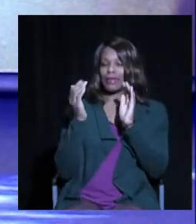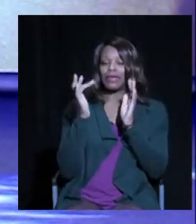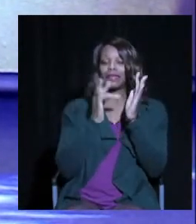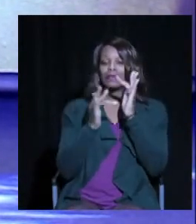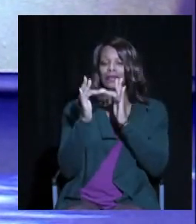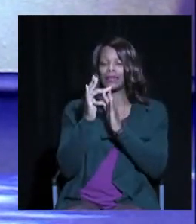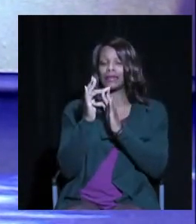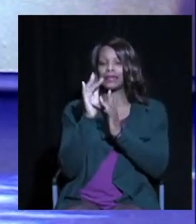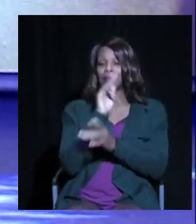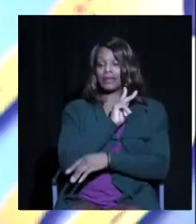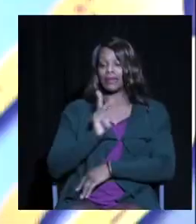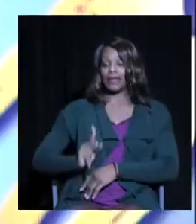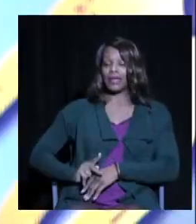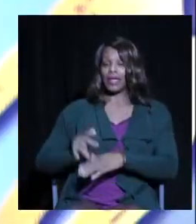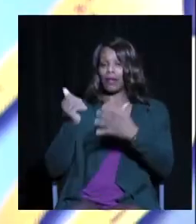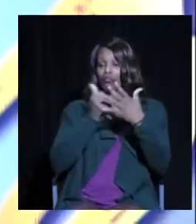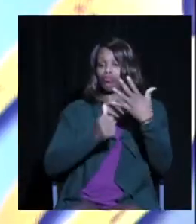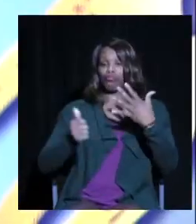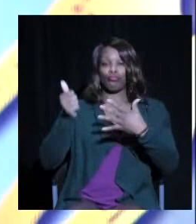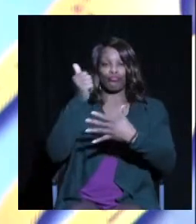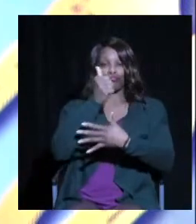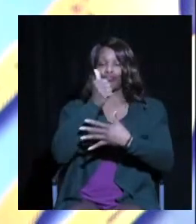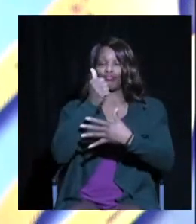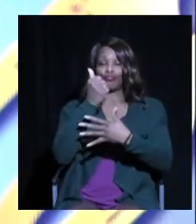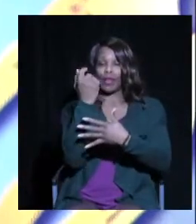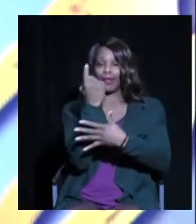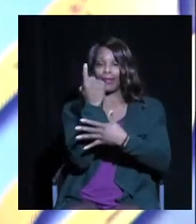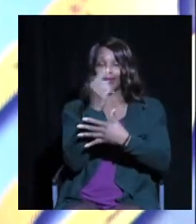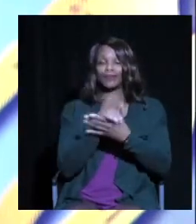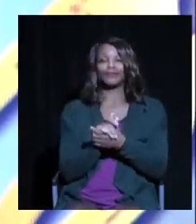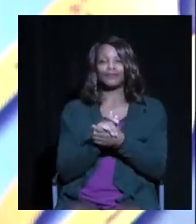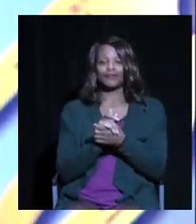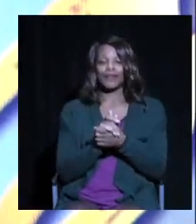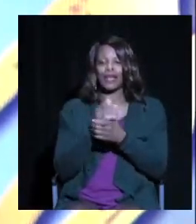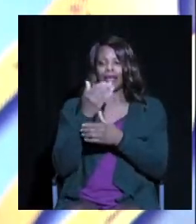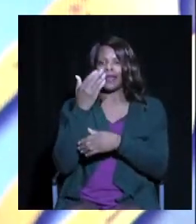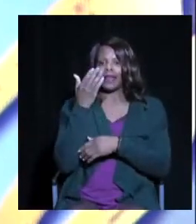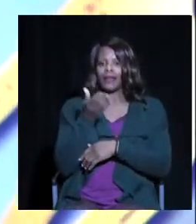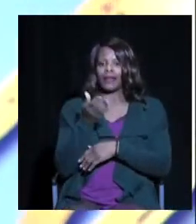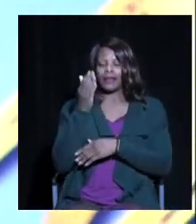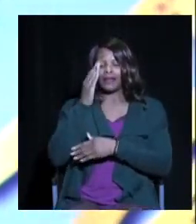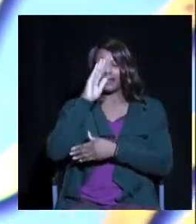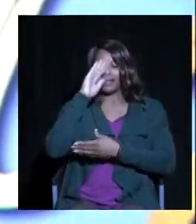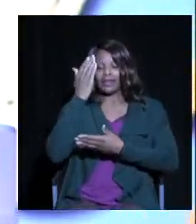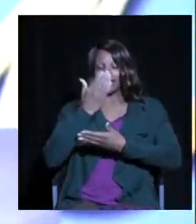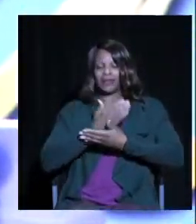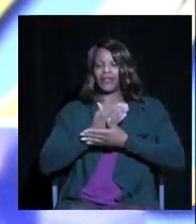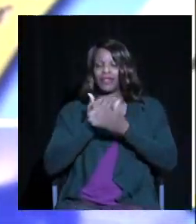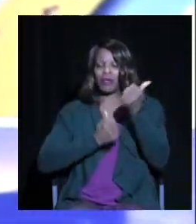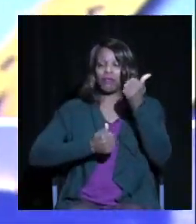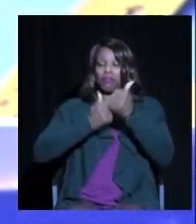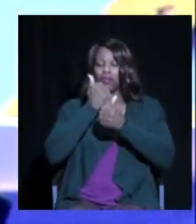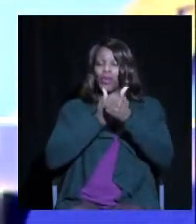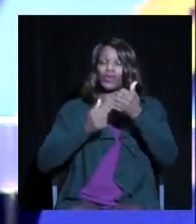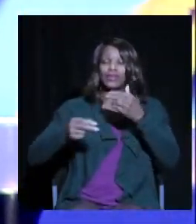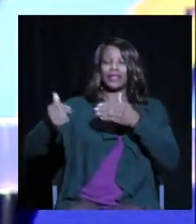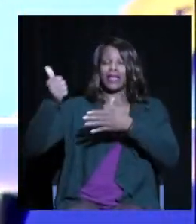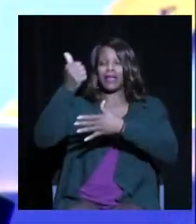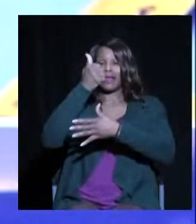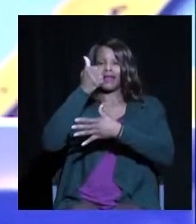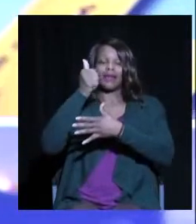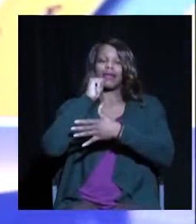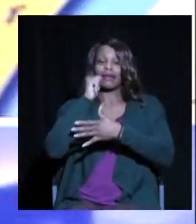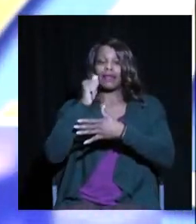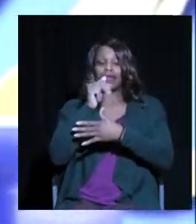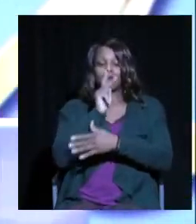in a league of his own. For one, it says he'll be called the Son of the Most High, not the son of some other earthly